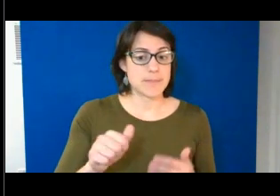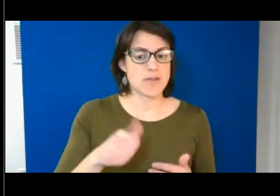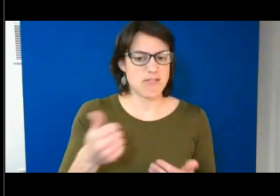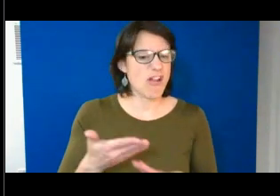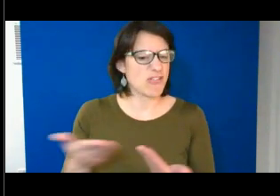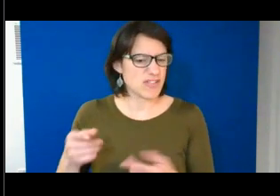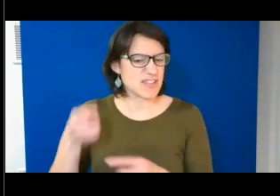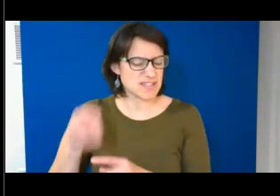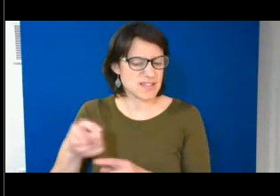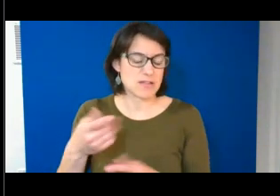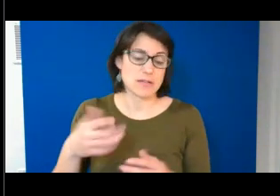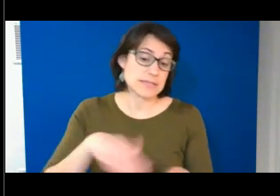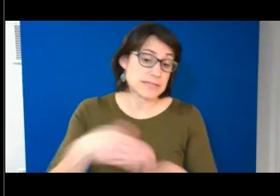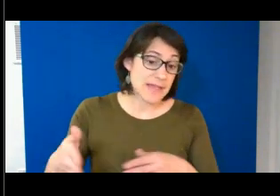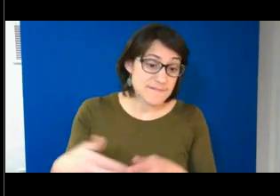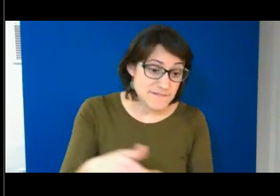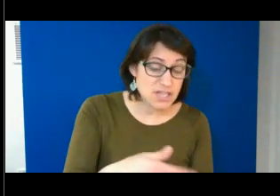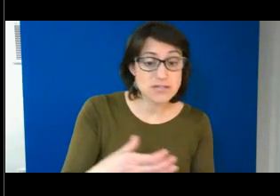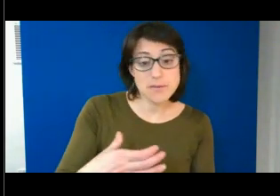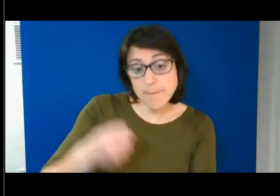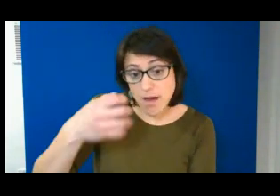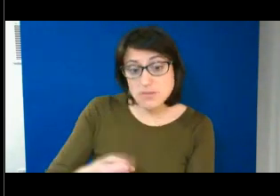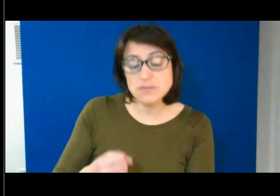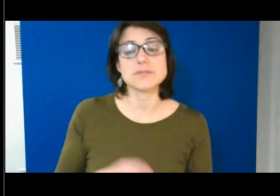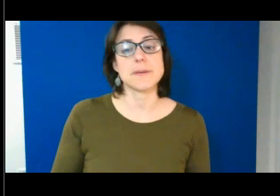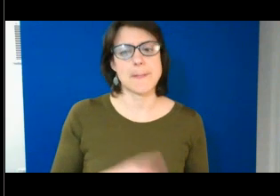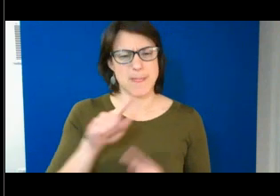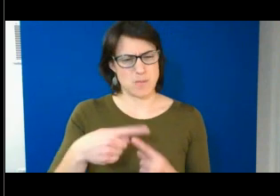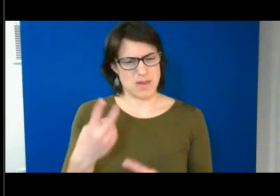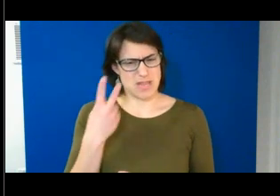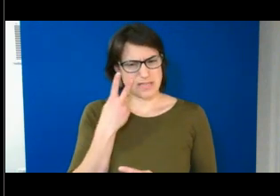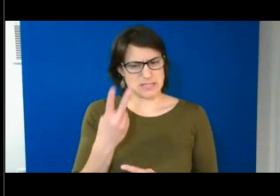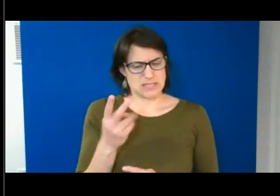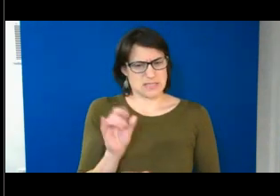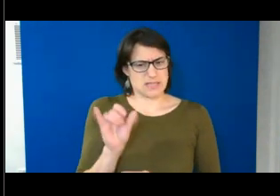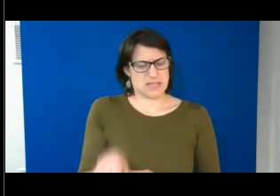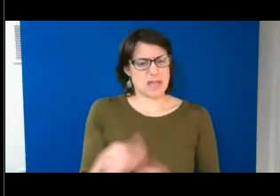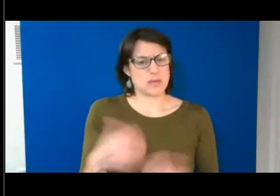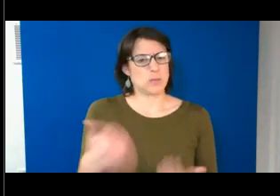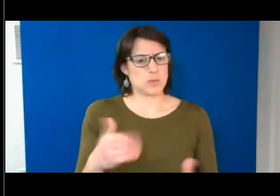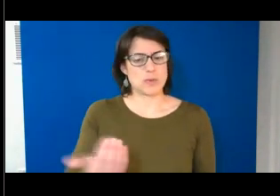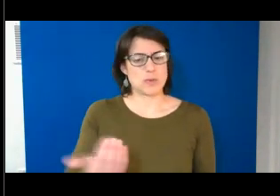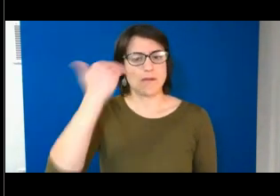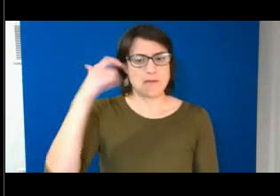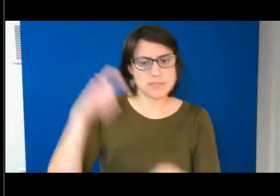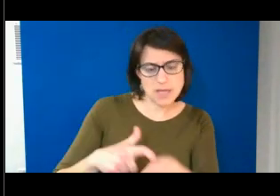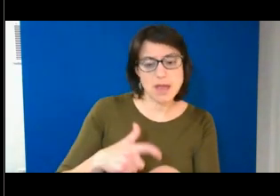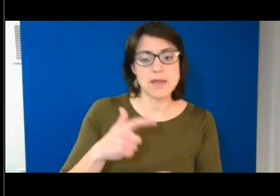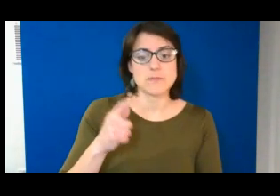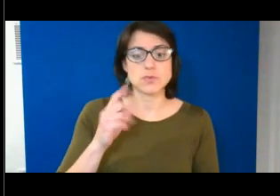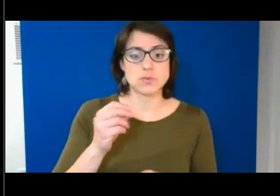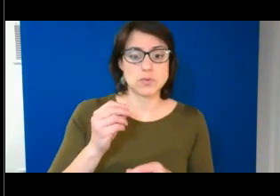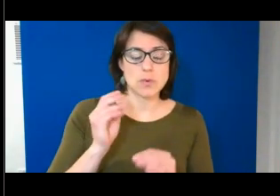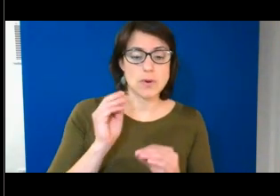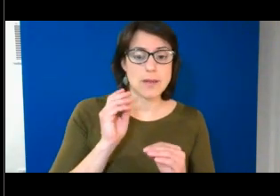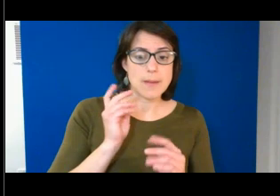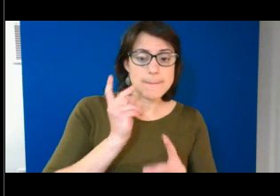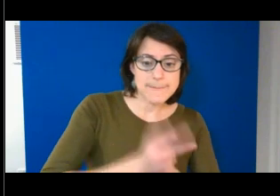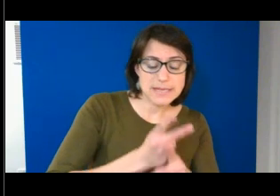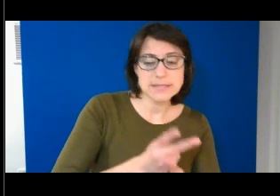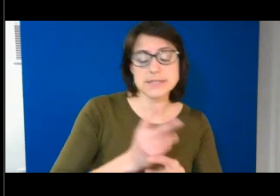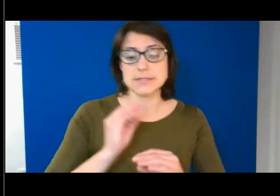there. So when I look into that, and they said that, okay, that takes a lot of time to do the maintenance and bring back and then they sort it out, I